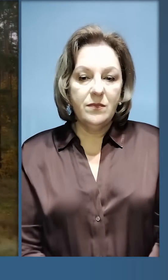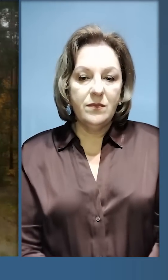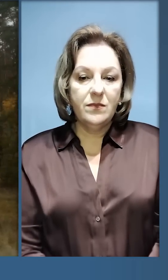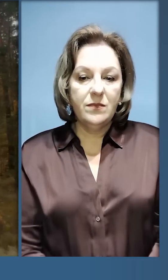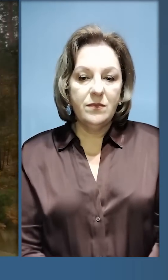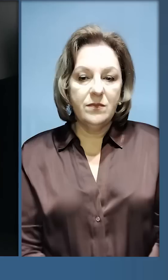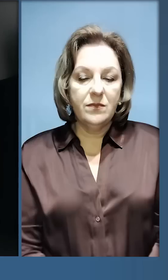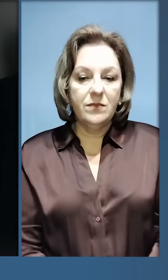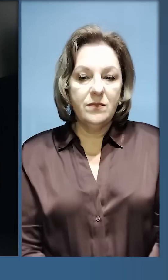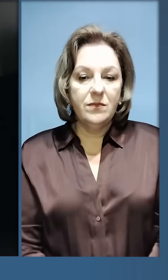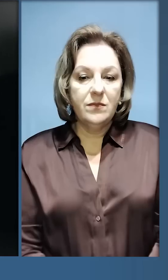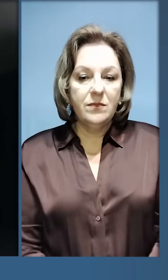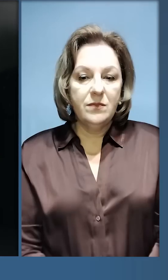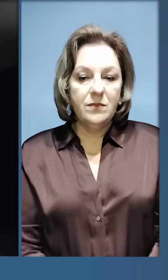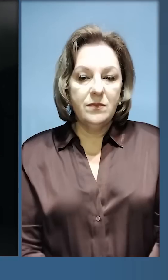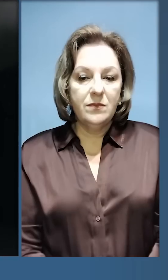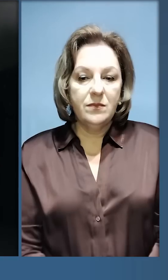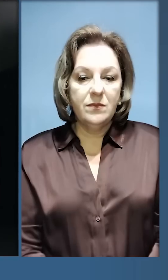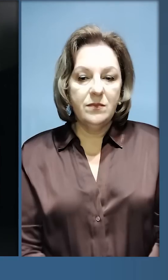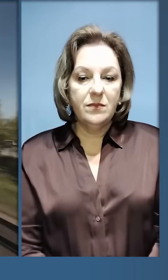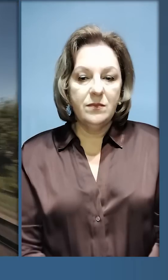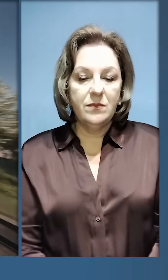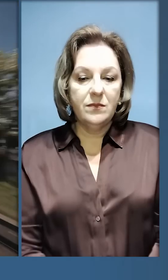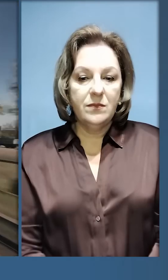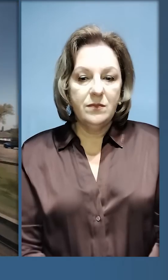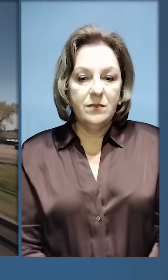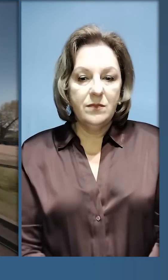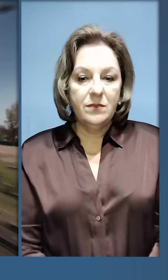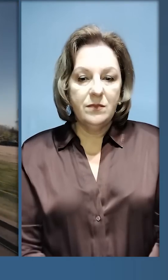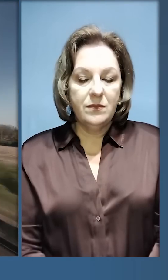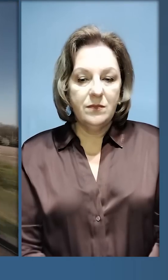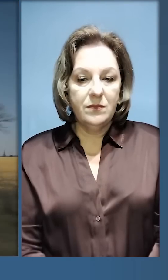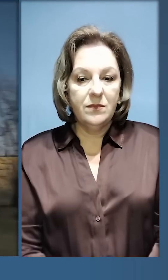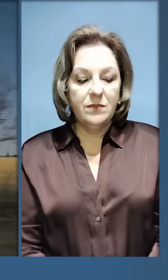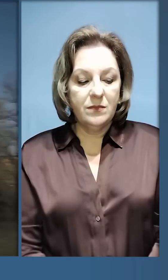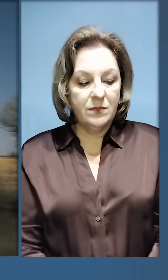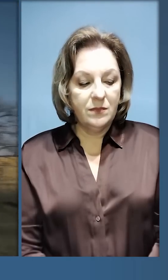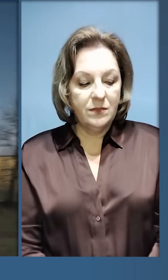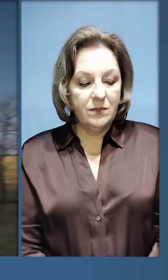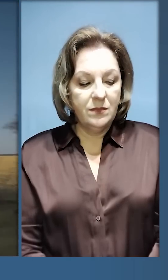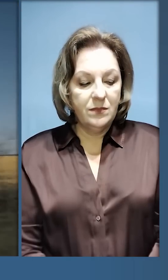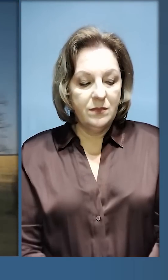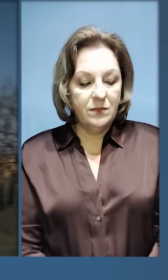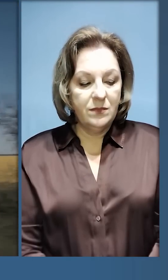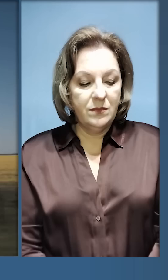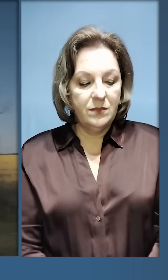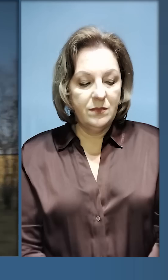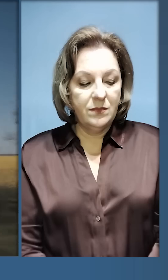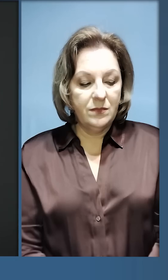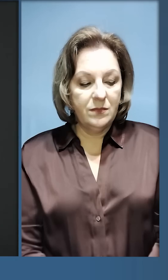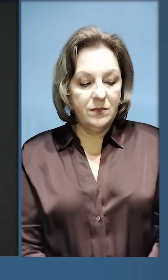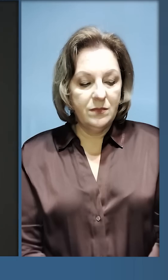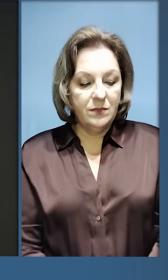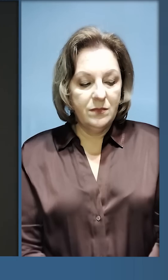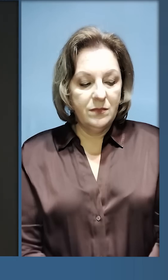When we were planning this trip, I wasn't sure what to expect. It had been months since Russian troops were driven out of the city, but just a week